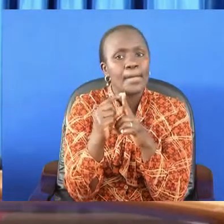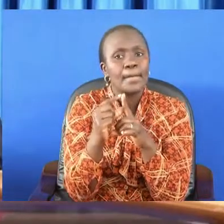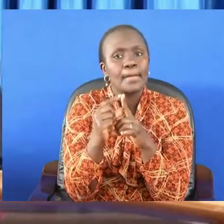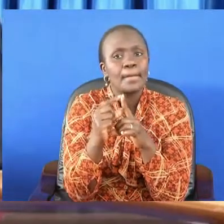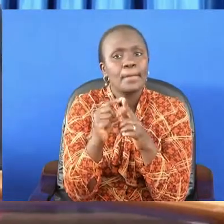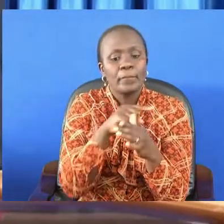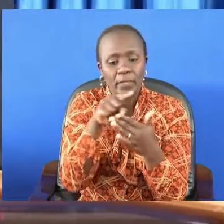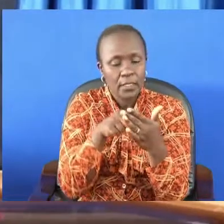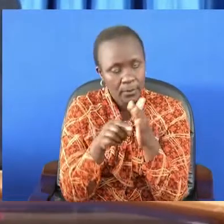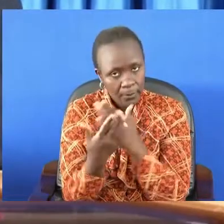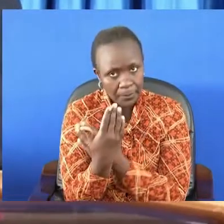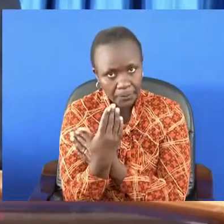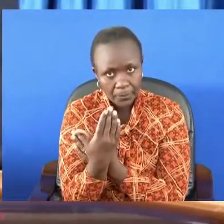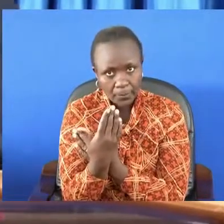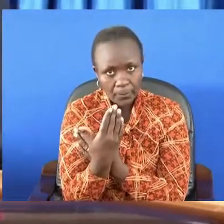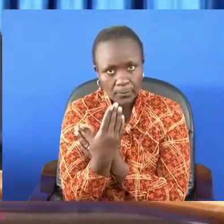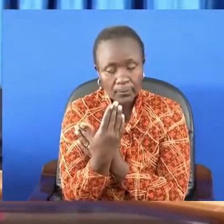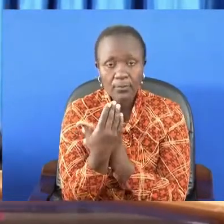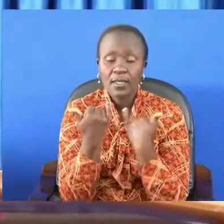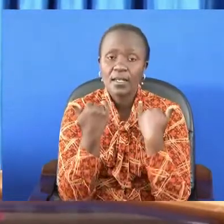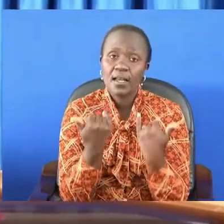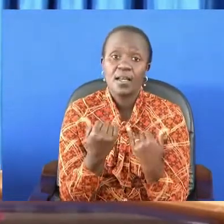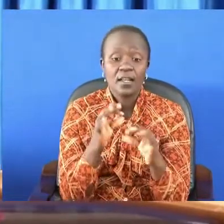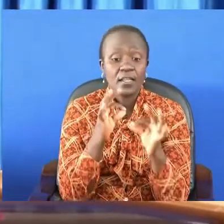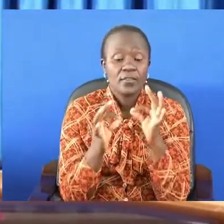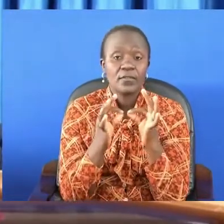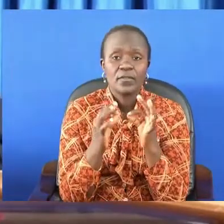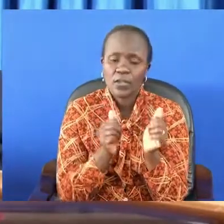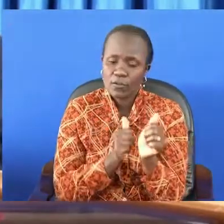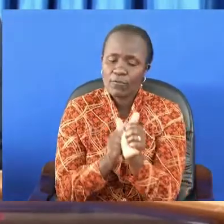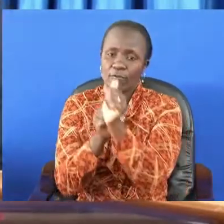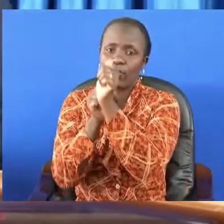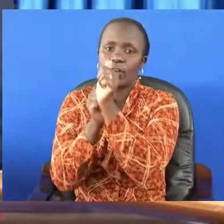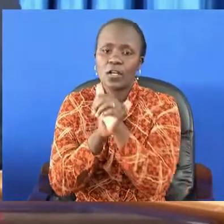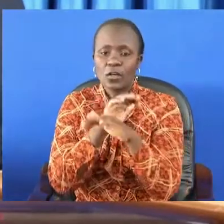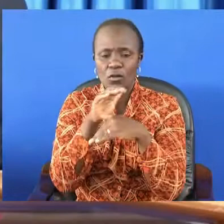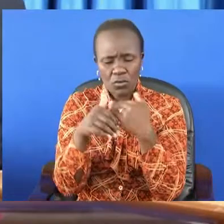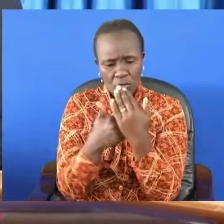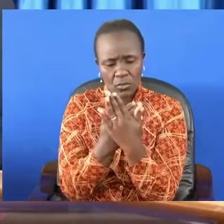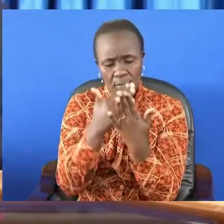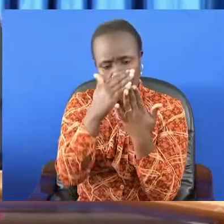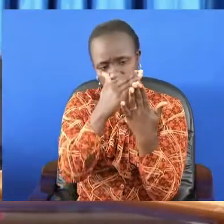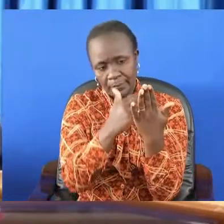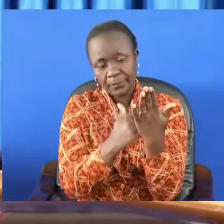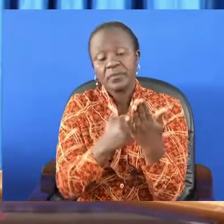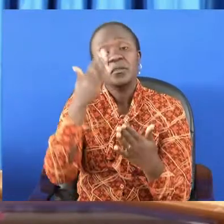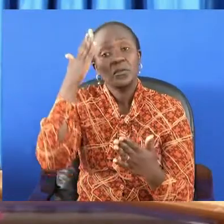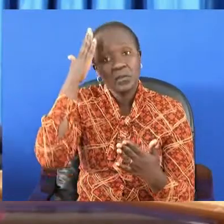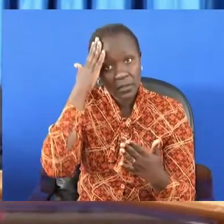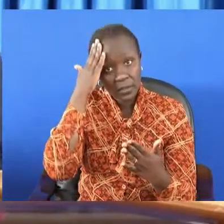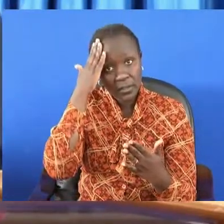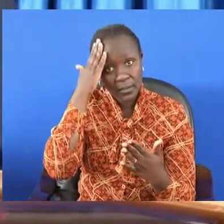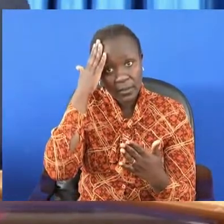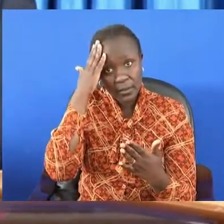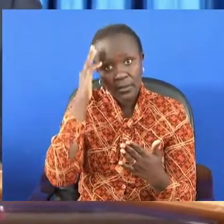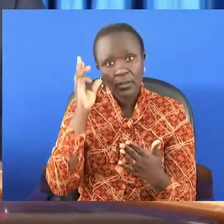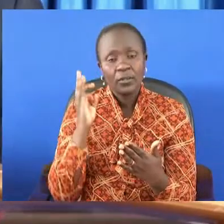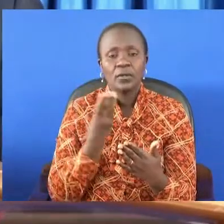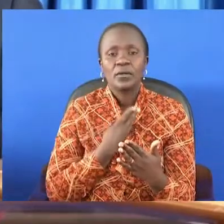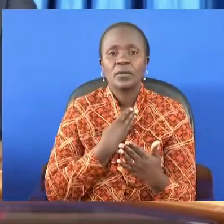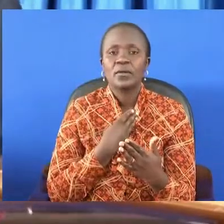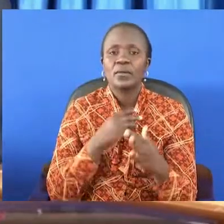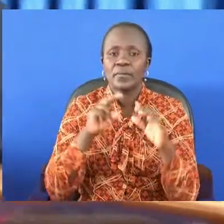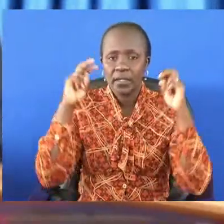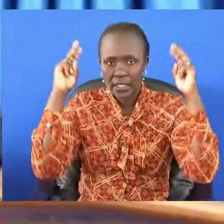word this morning. Now, if you have been following closely, you will realize that we have had